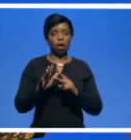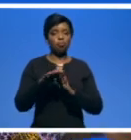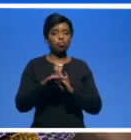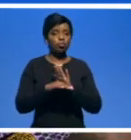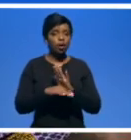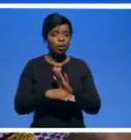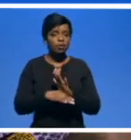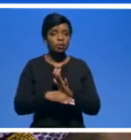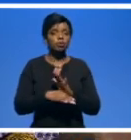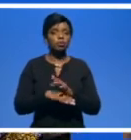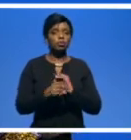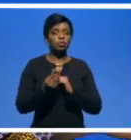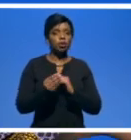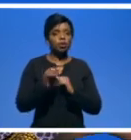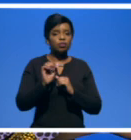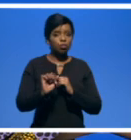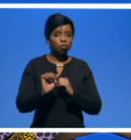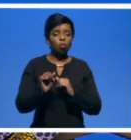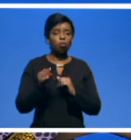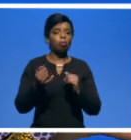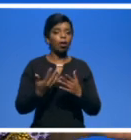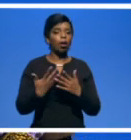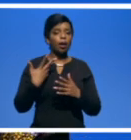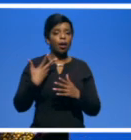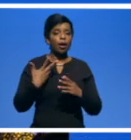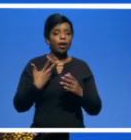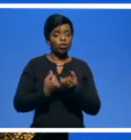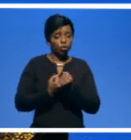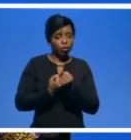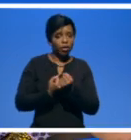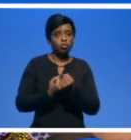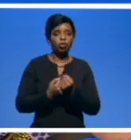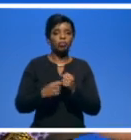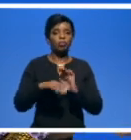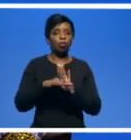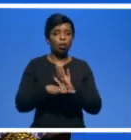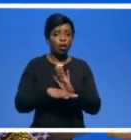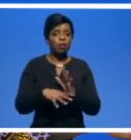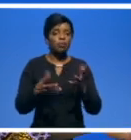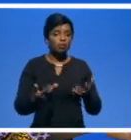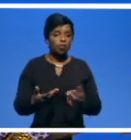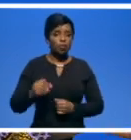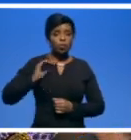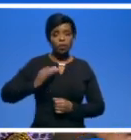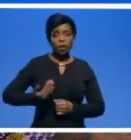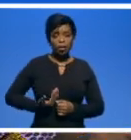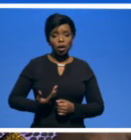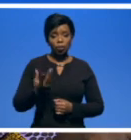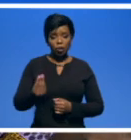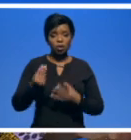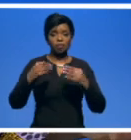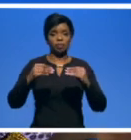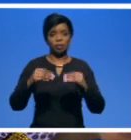programs, where you would have your incubation programs for women as businesses. Because at the